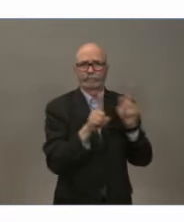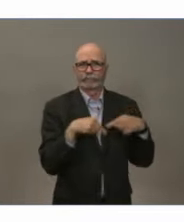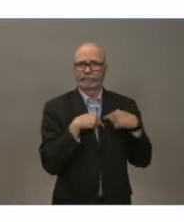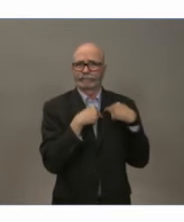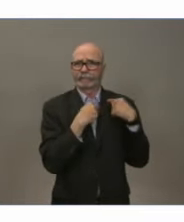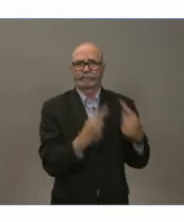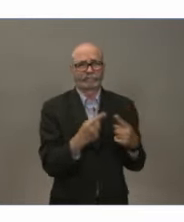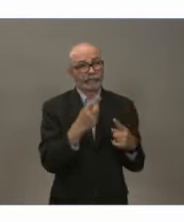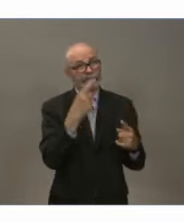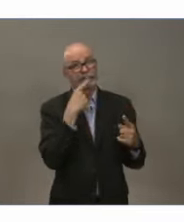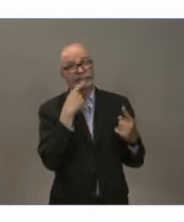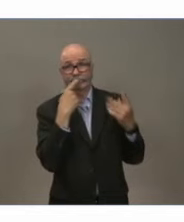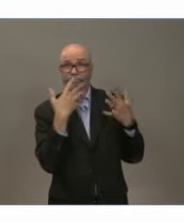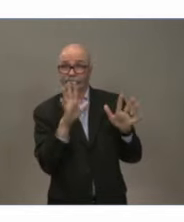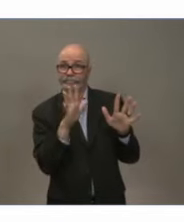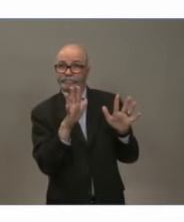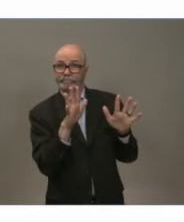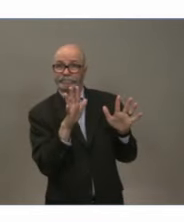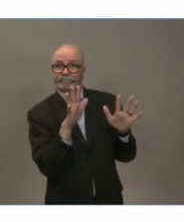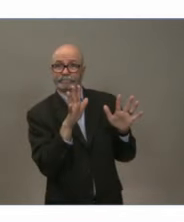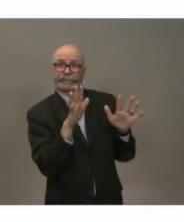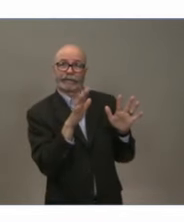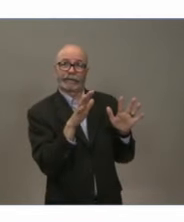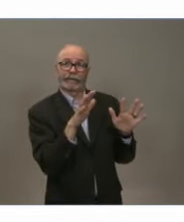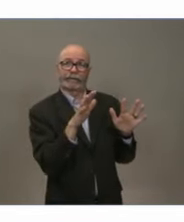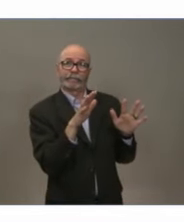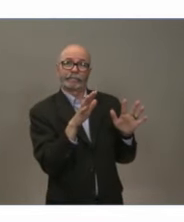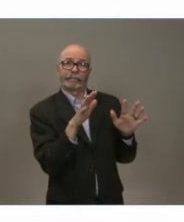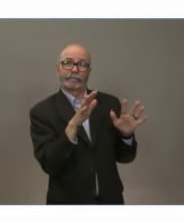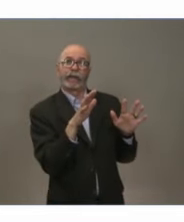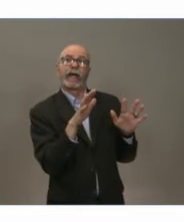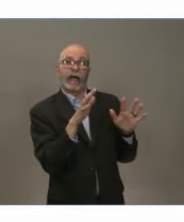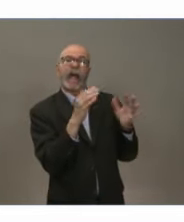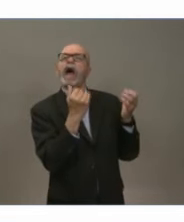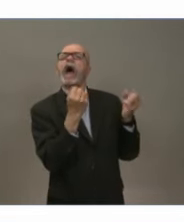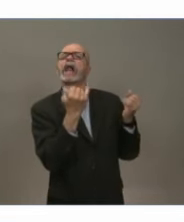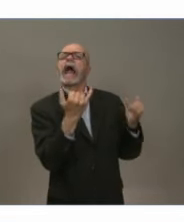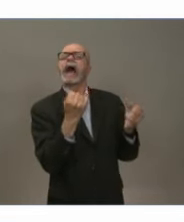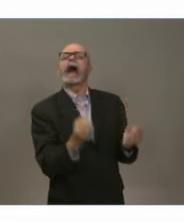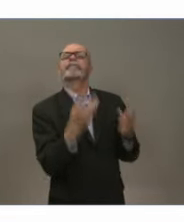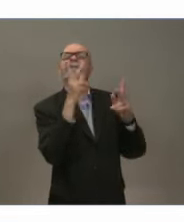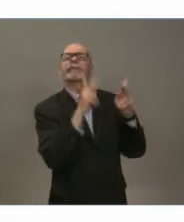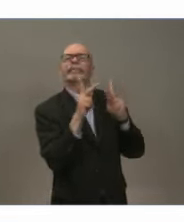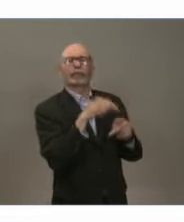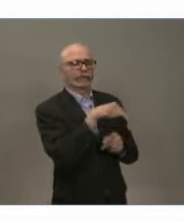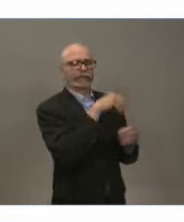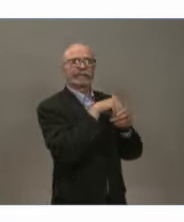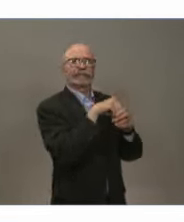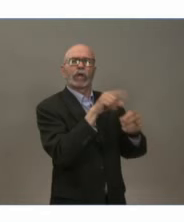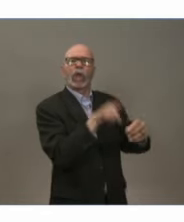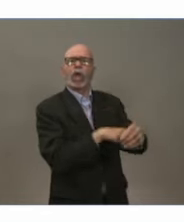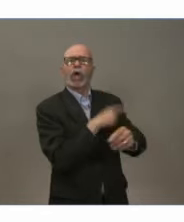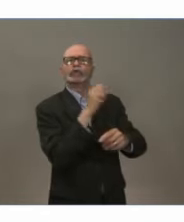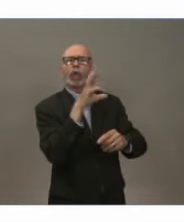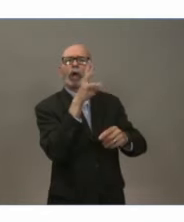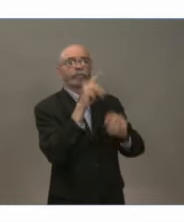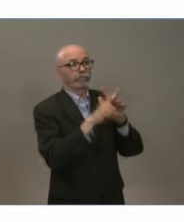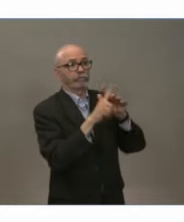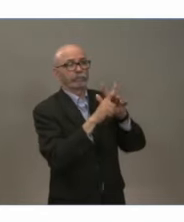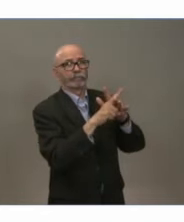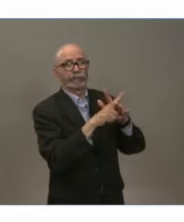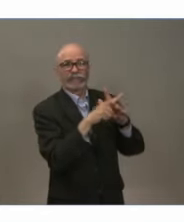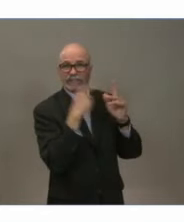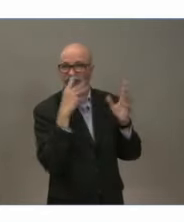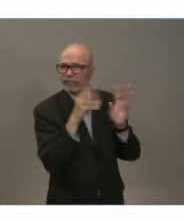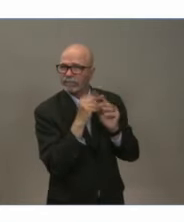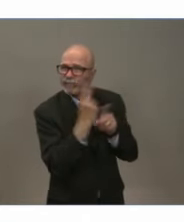involved long-term care facilities across the province, or was it just the 13 from Northwood for today? There may